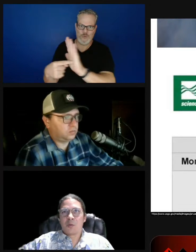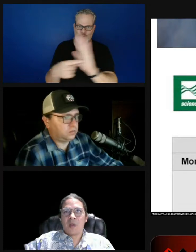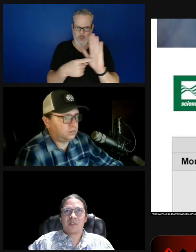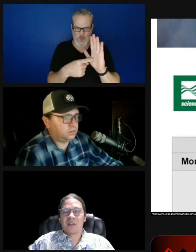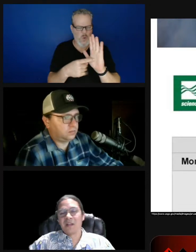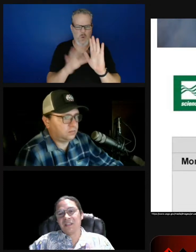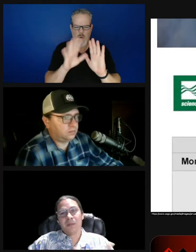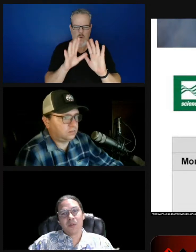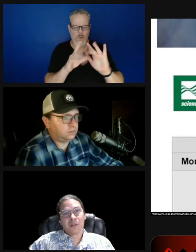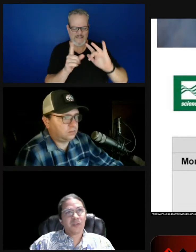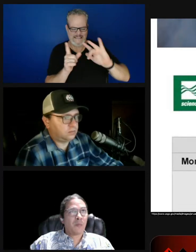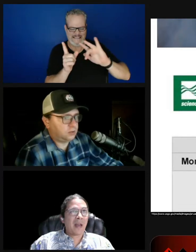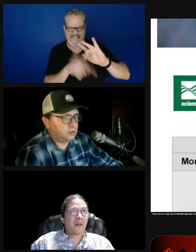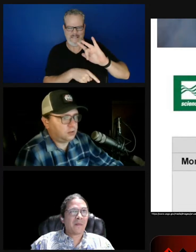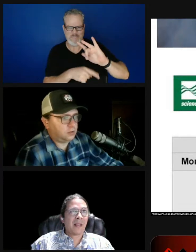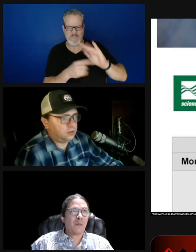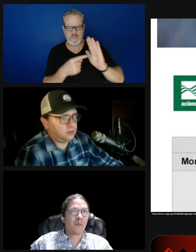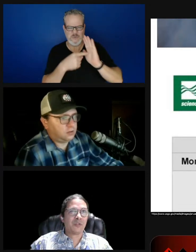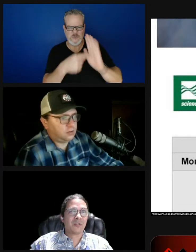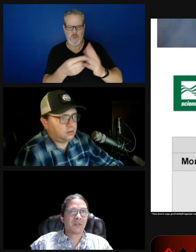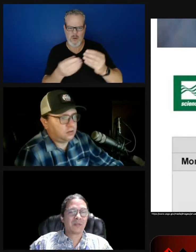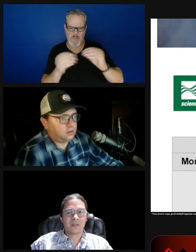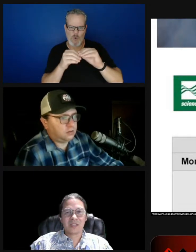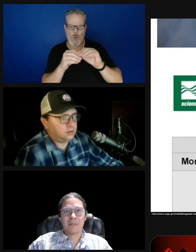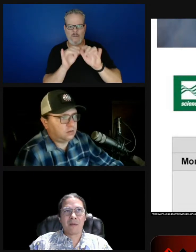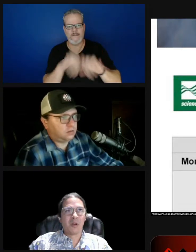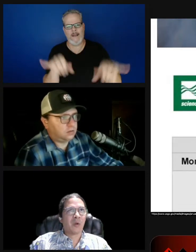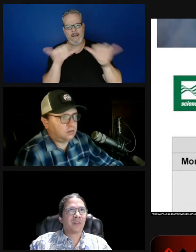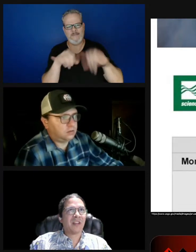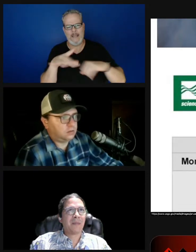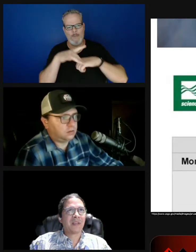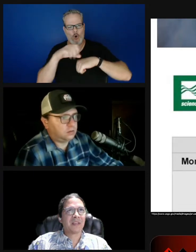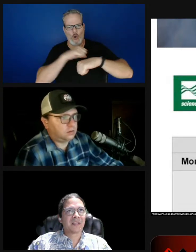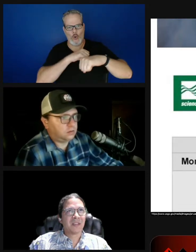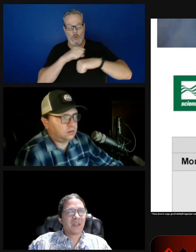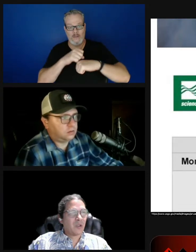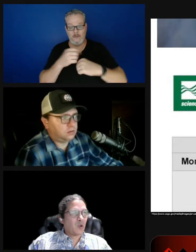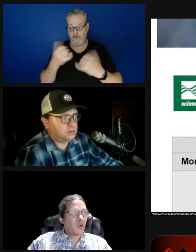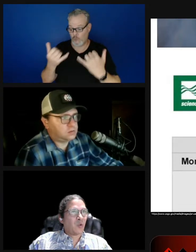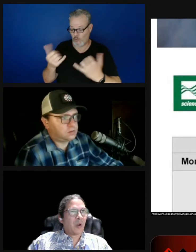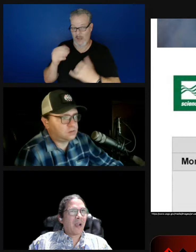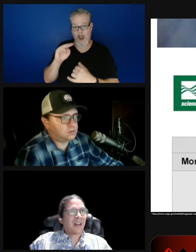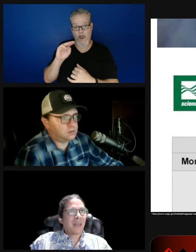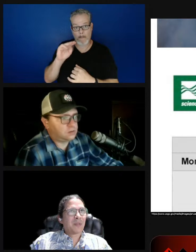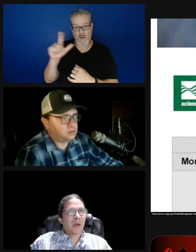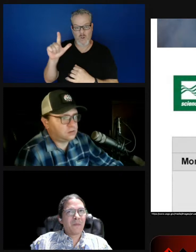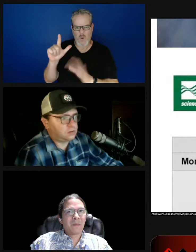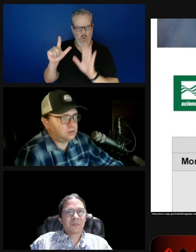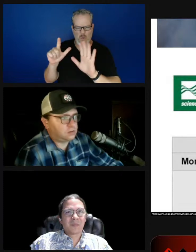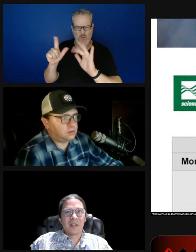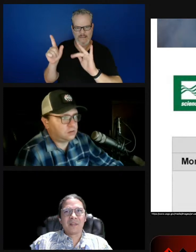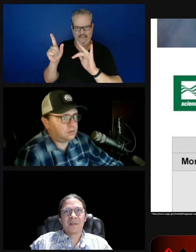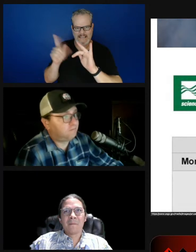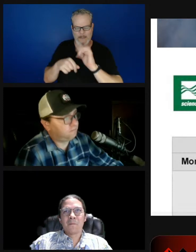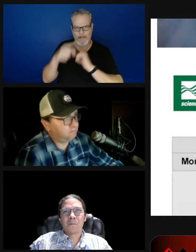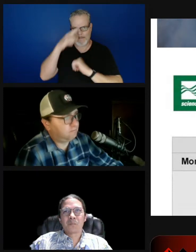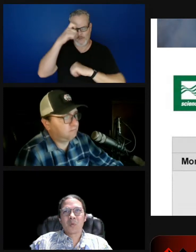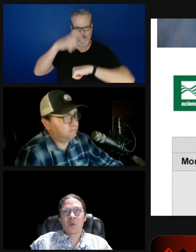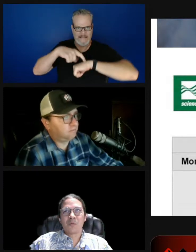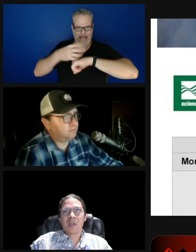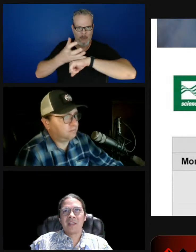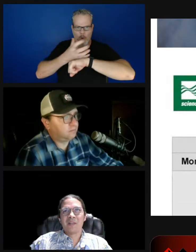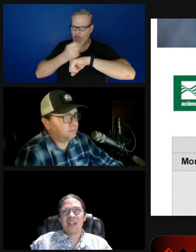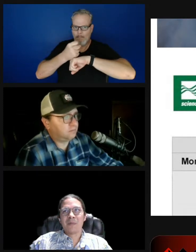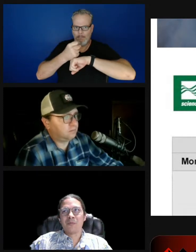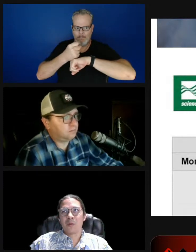any earthquakes or kind of similar slow pattern. We'll just skip Mauna Loa today because we are out of time as well. And